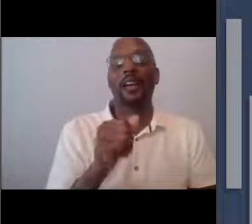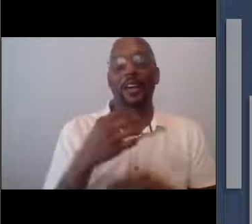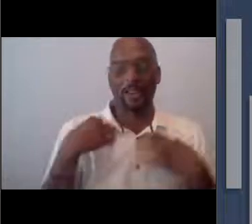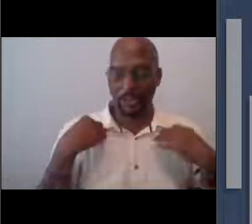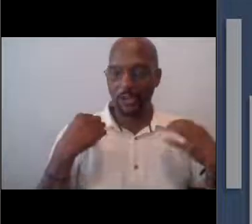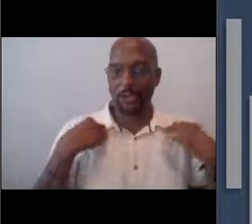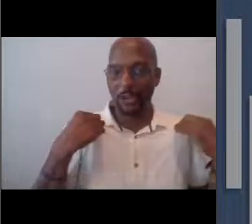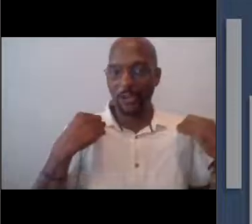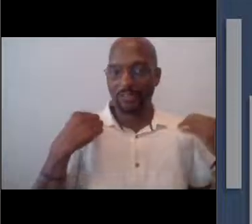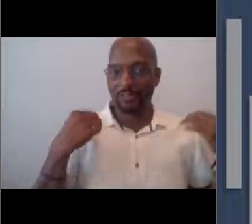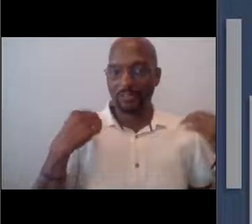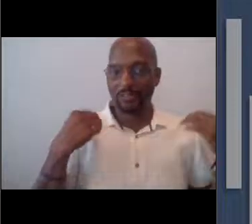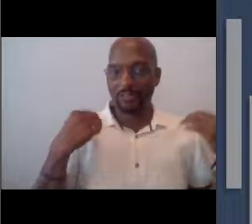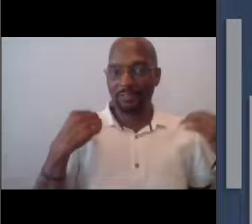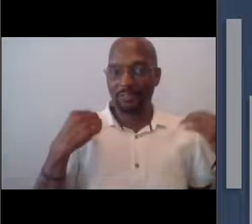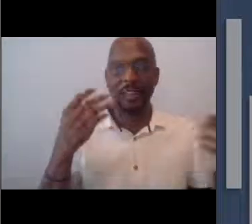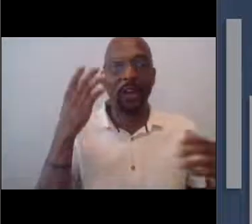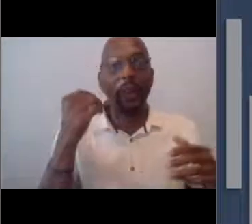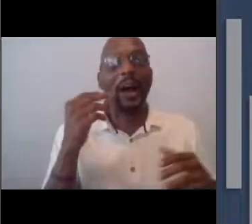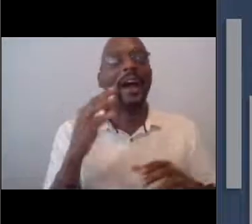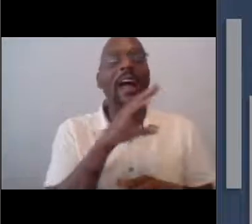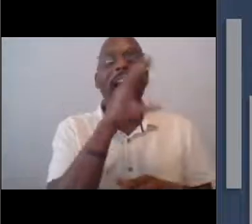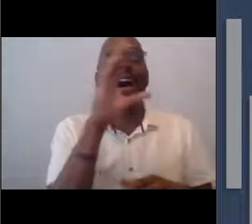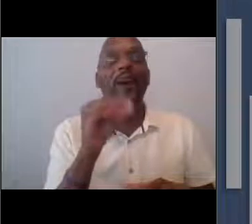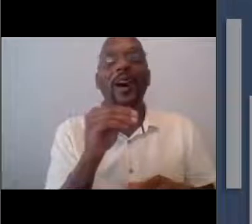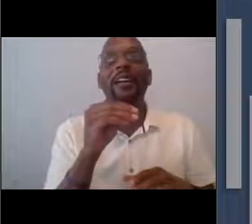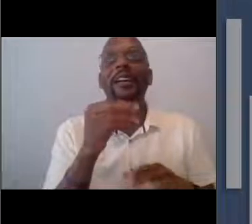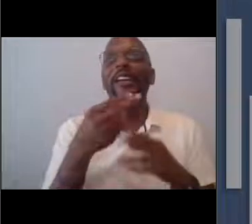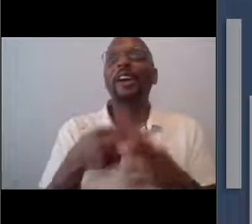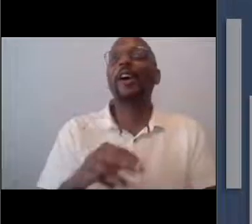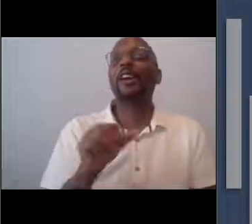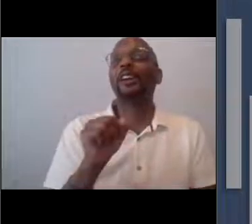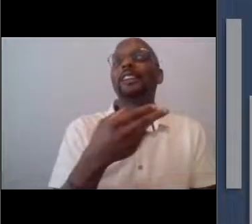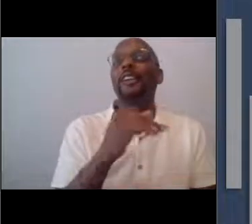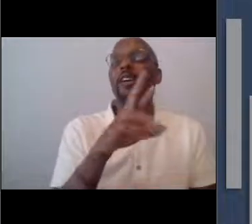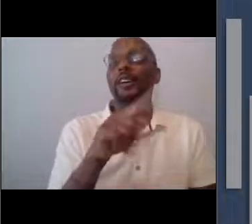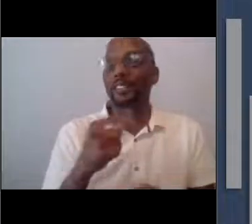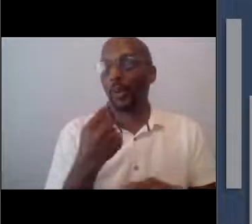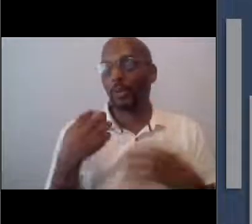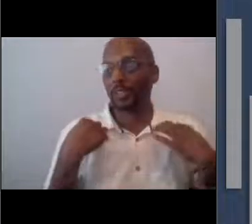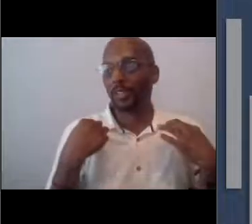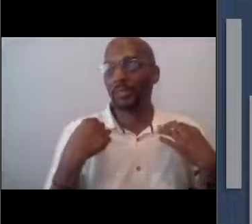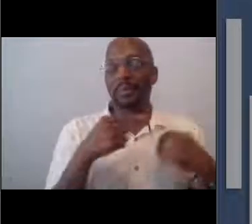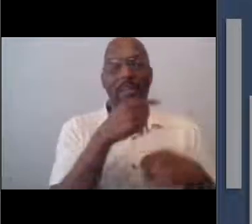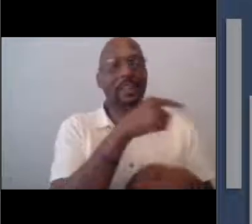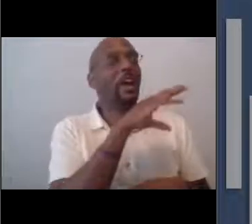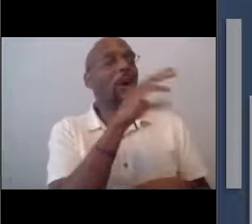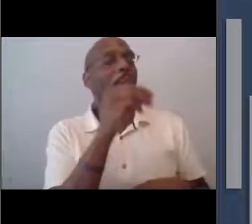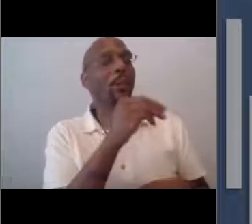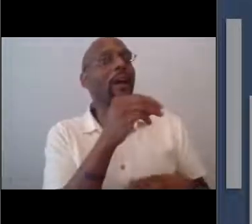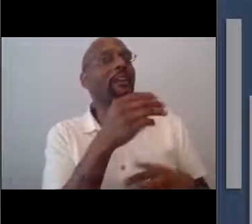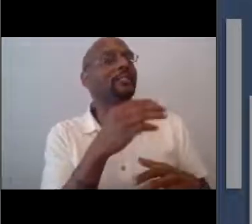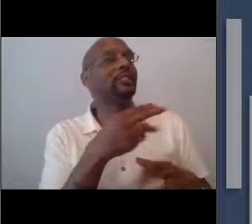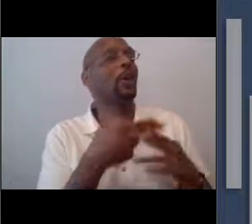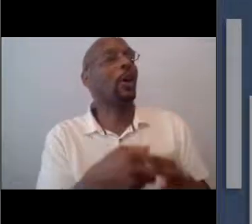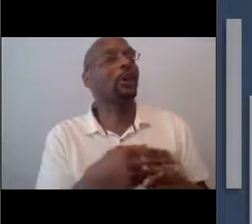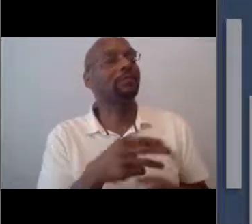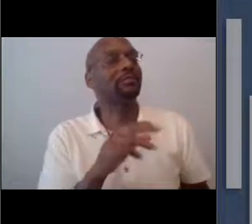shirt because in Hawaii, they're just called shirts, right? So, and Douglas, I noticed Douglas has got it too. I'm a big